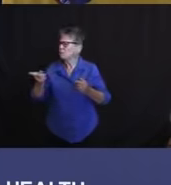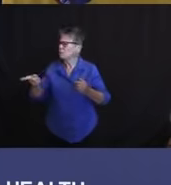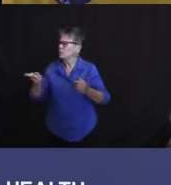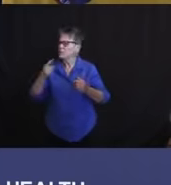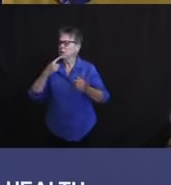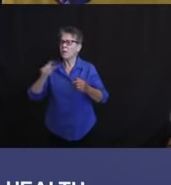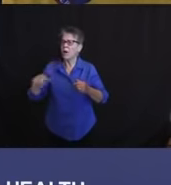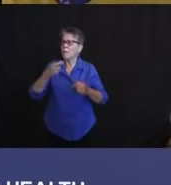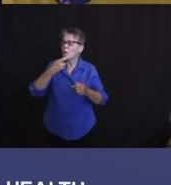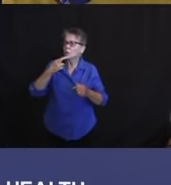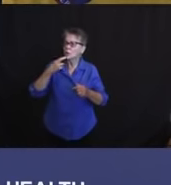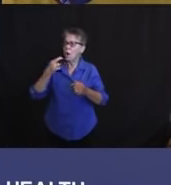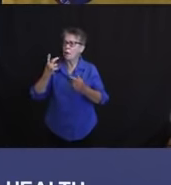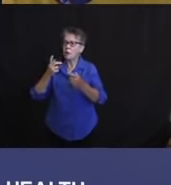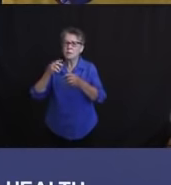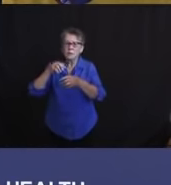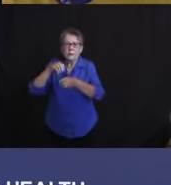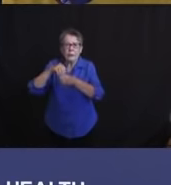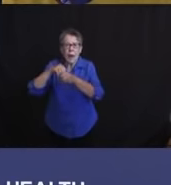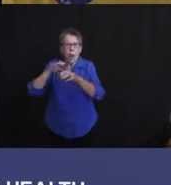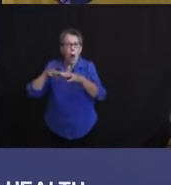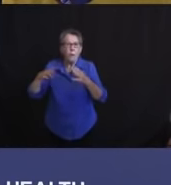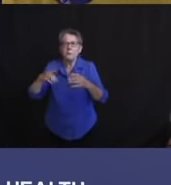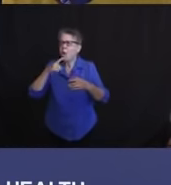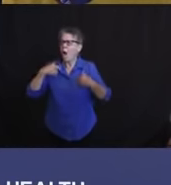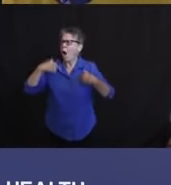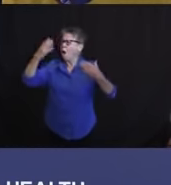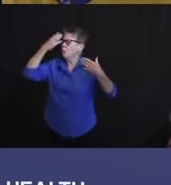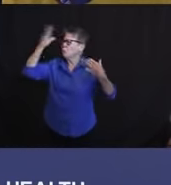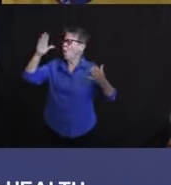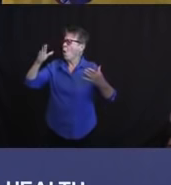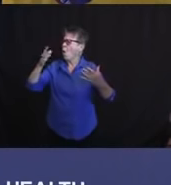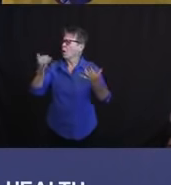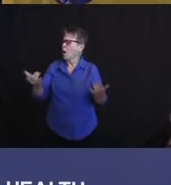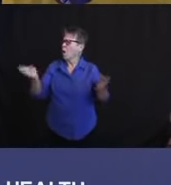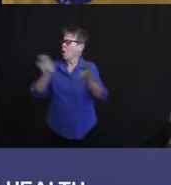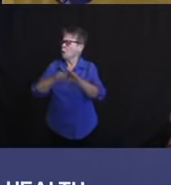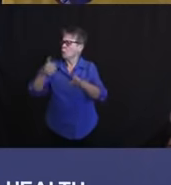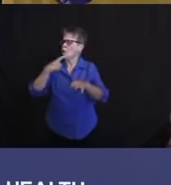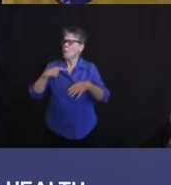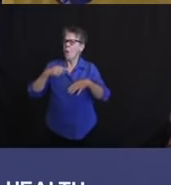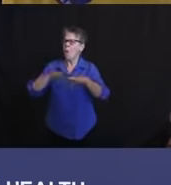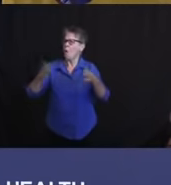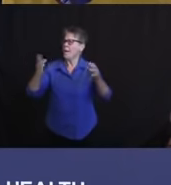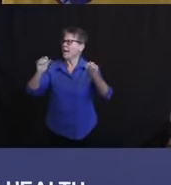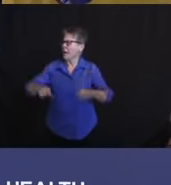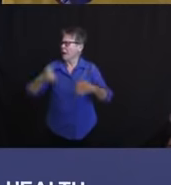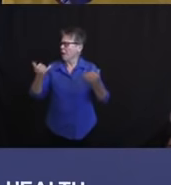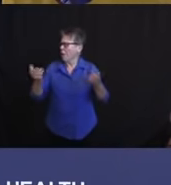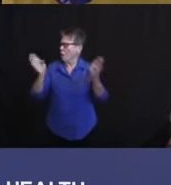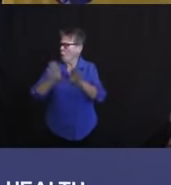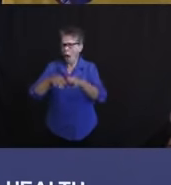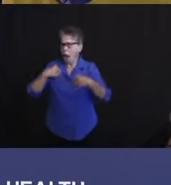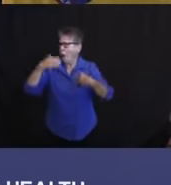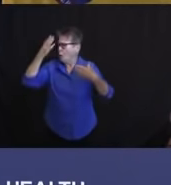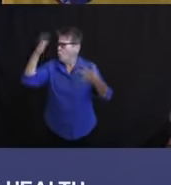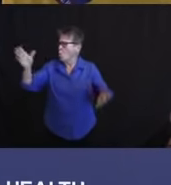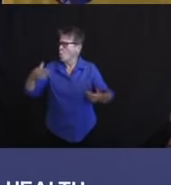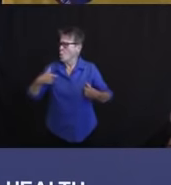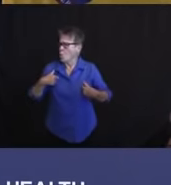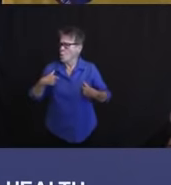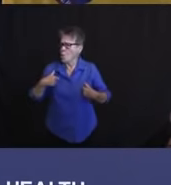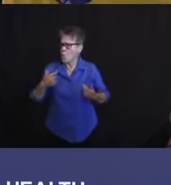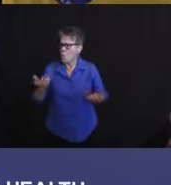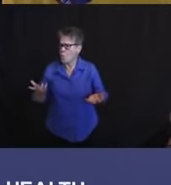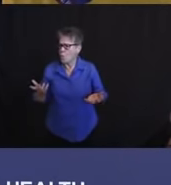think, I don't know how that could be the case in this day and age, but he is well aware of it. He now knows. He now